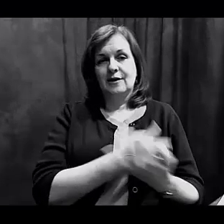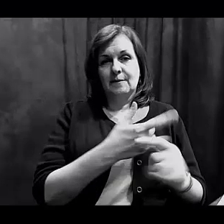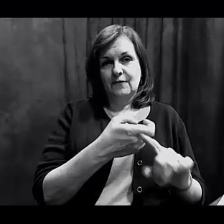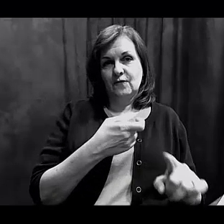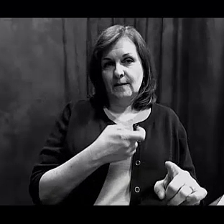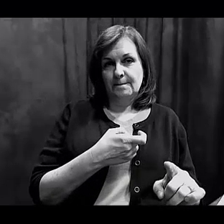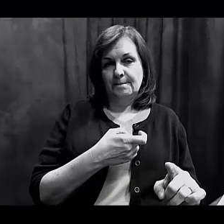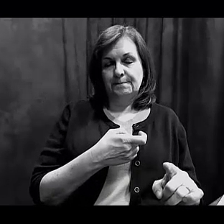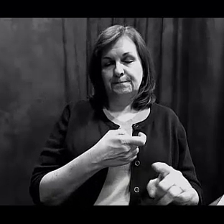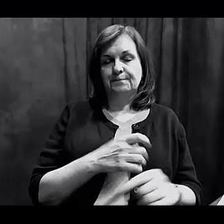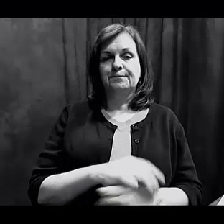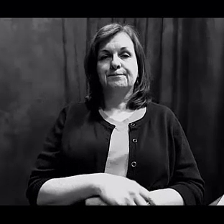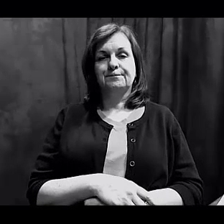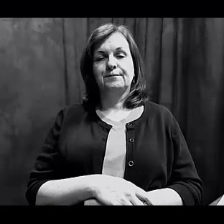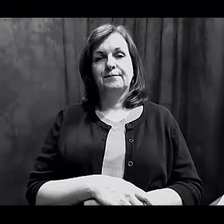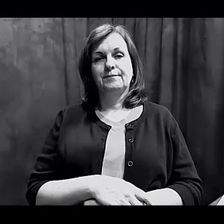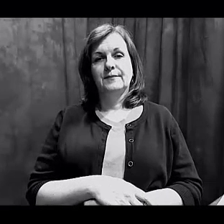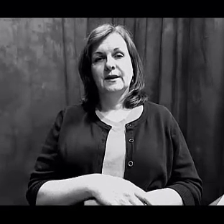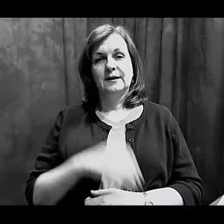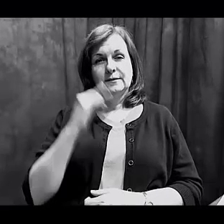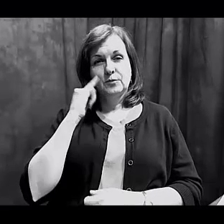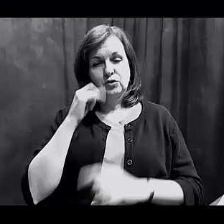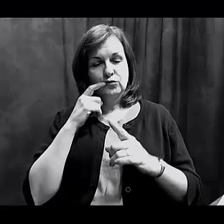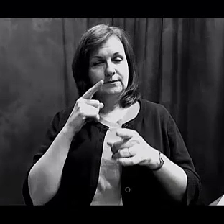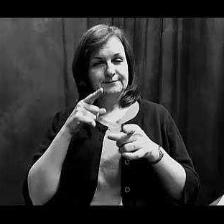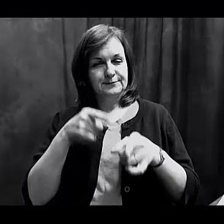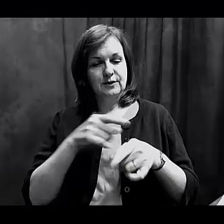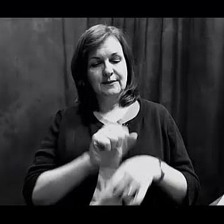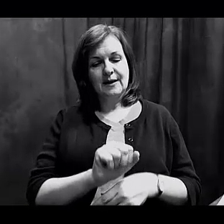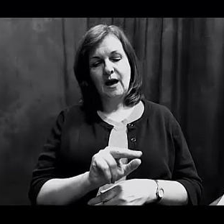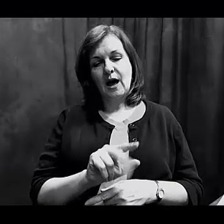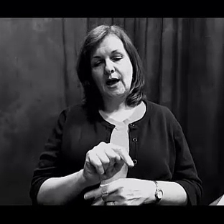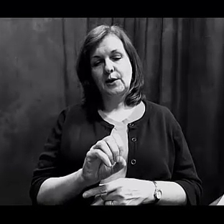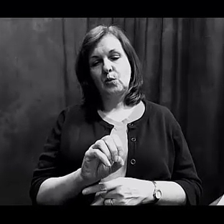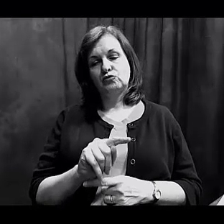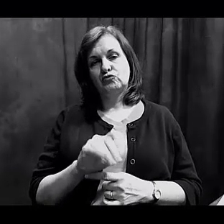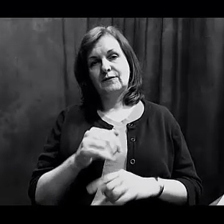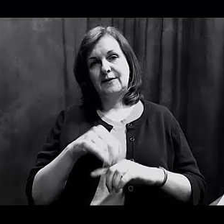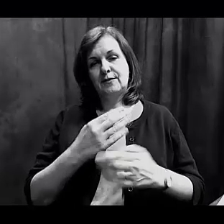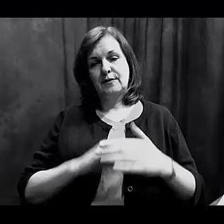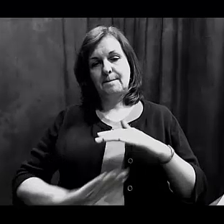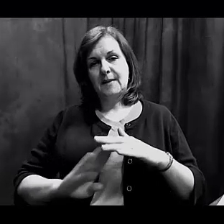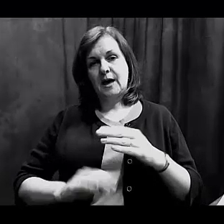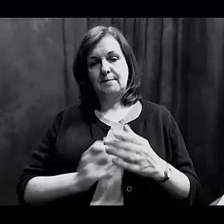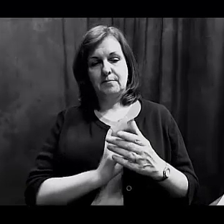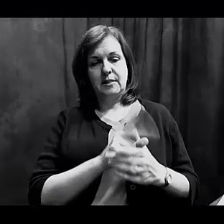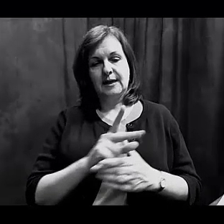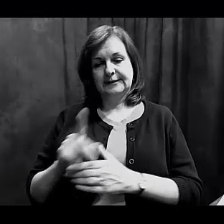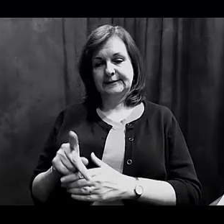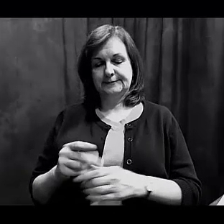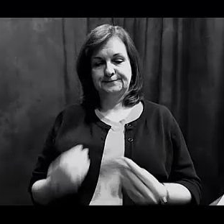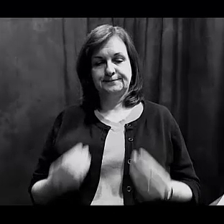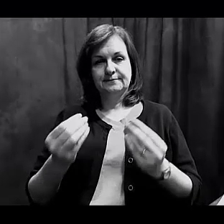things are coming from. So if you follow the lines through, we've got our autotrophs at the